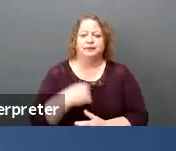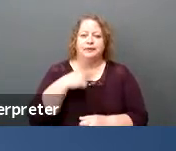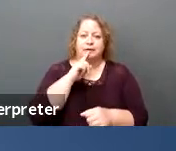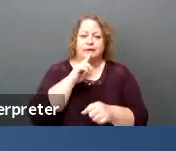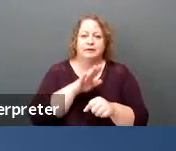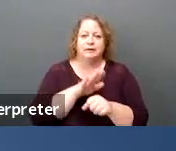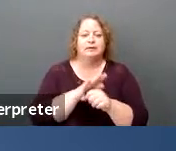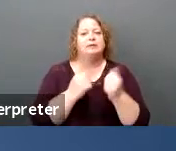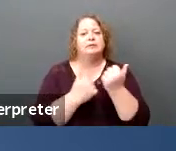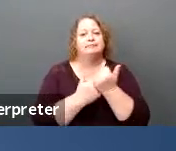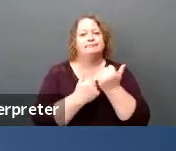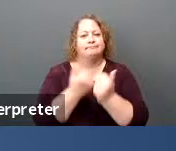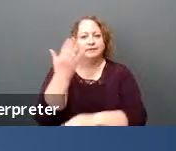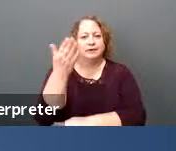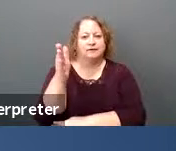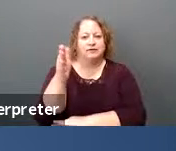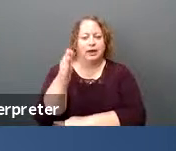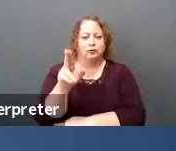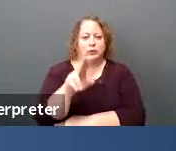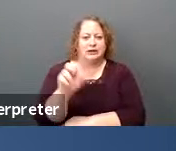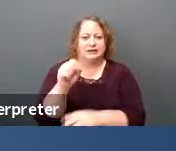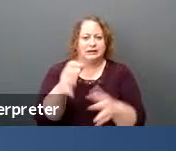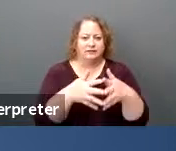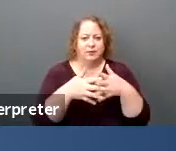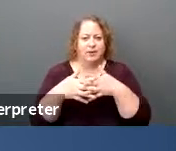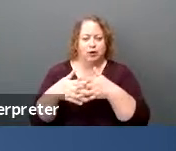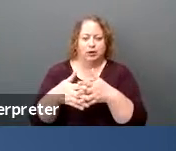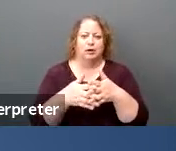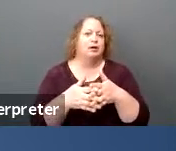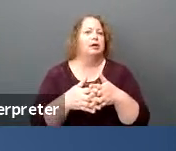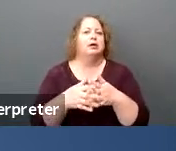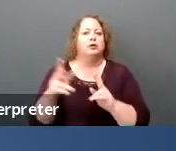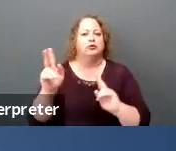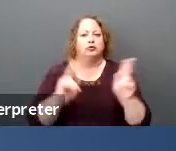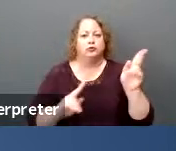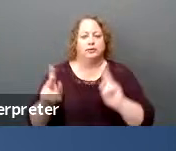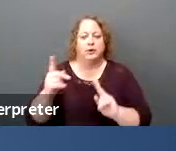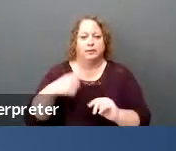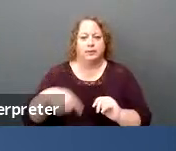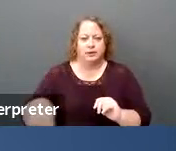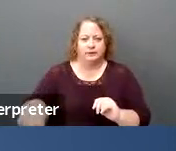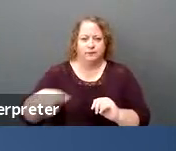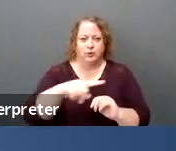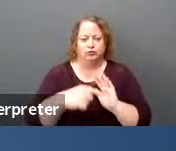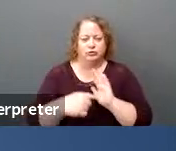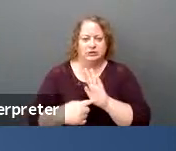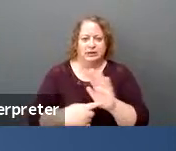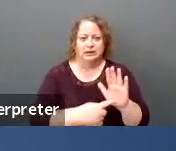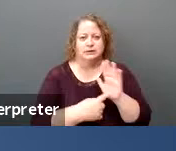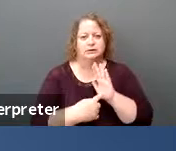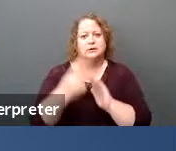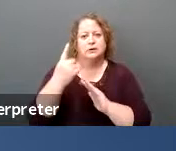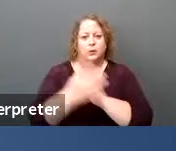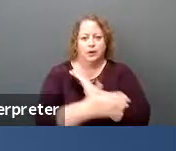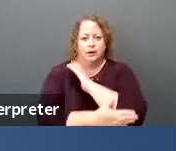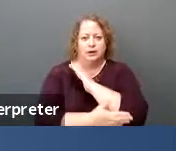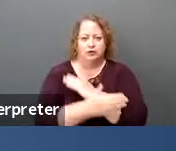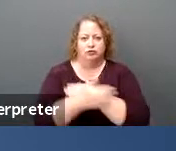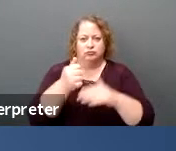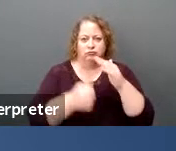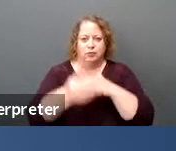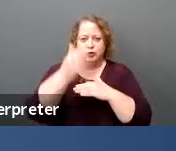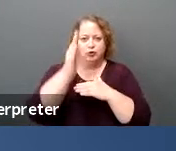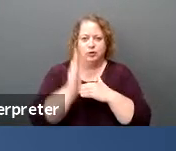I pledge allegiance to the flag of the United States of America and to the republic for which it stands,